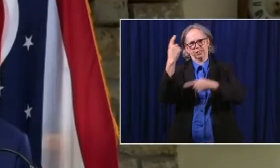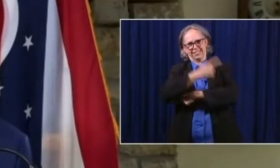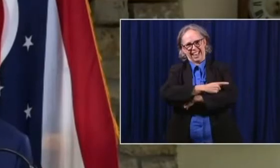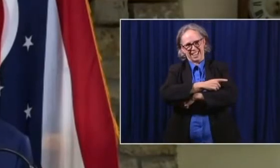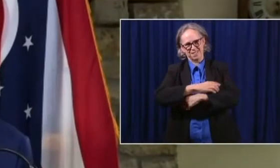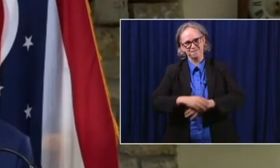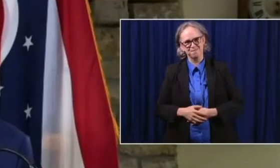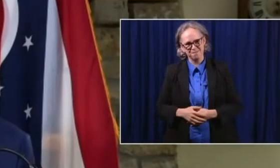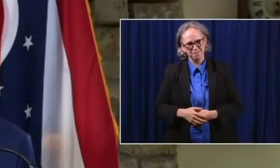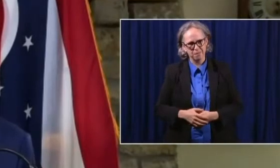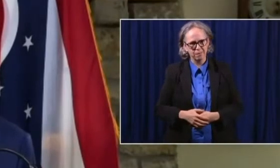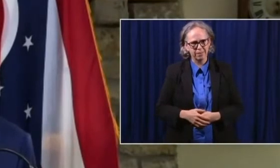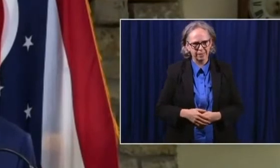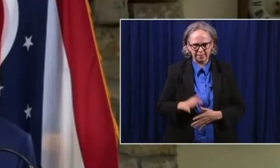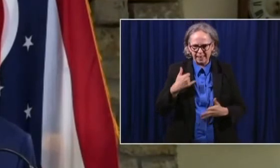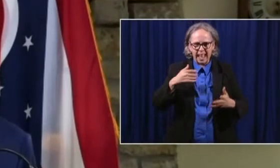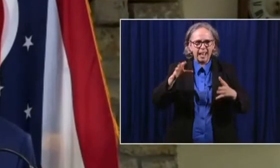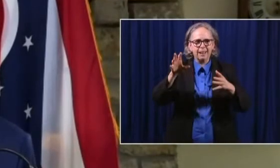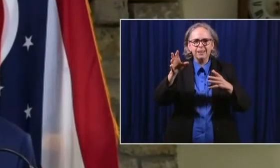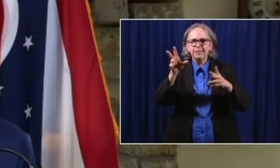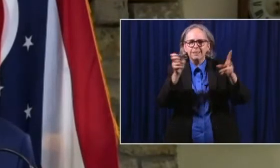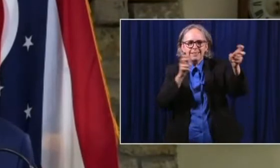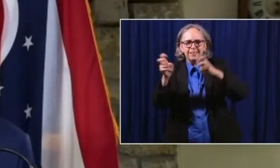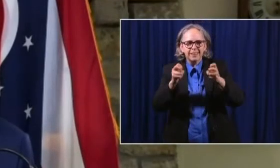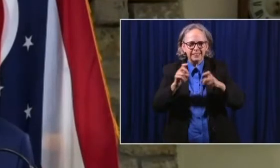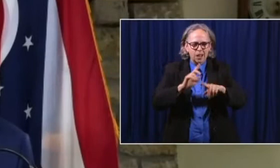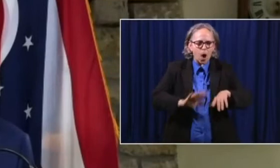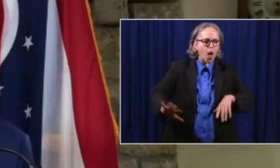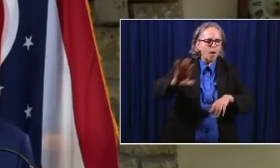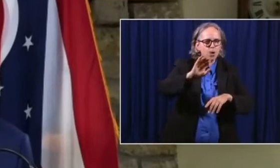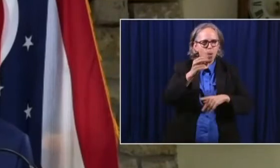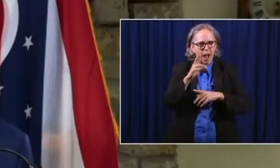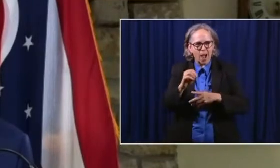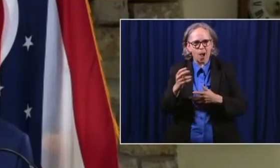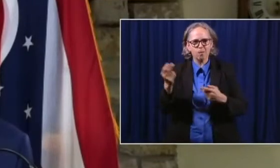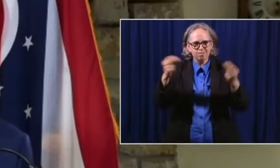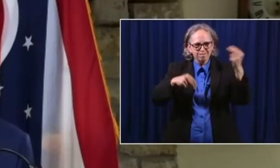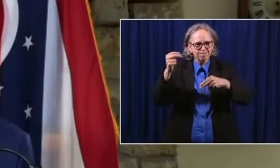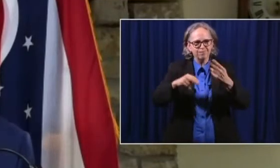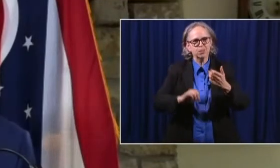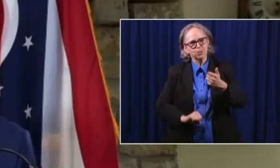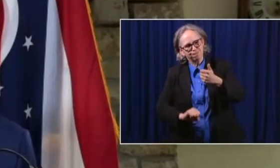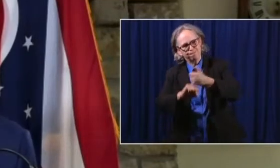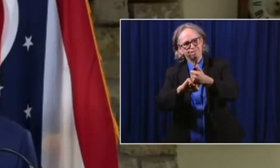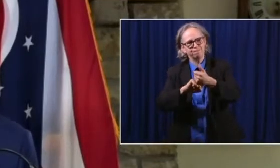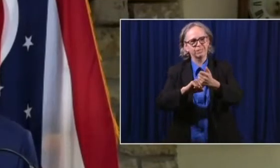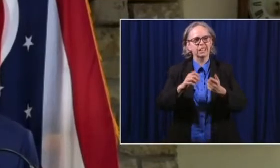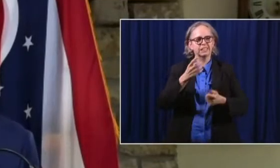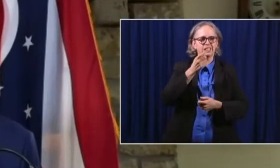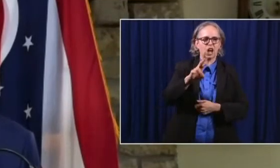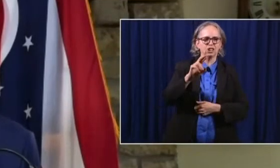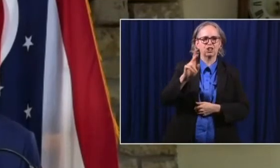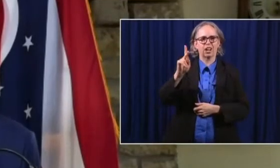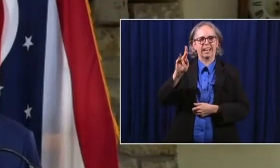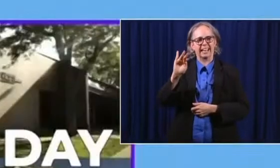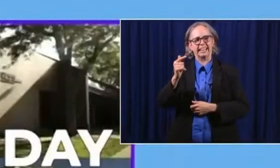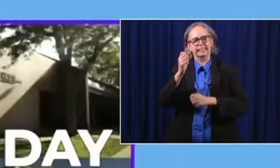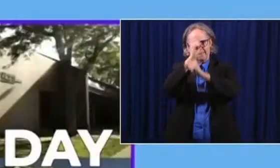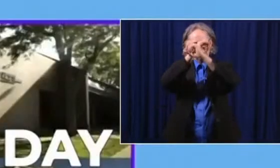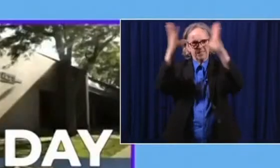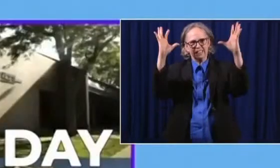lifts its collective voices in affirmation of Dr. King's vision of justice, peace, and human harmony.